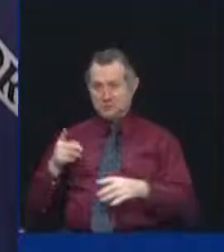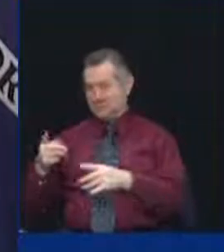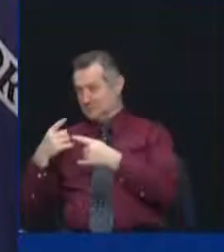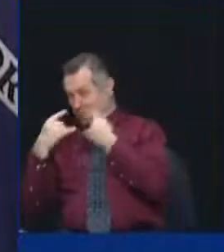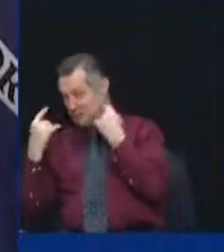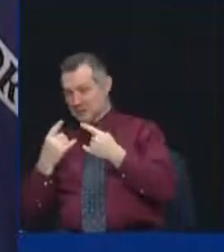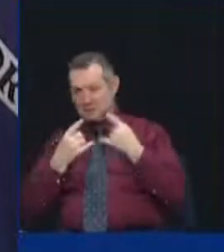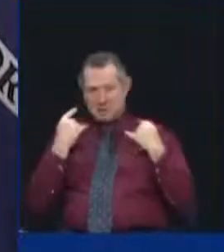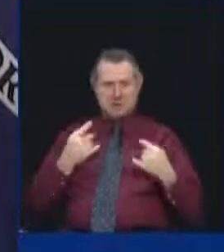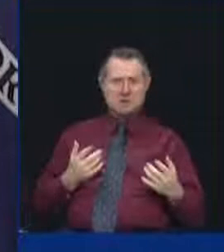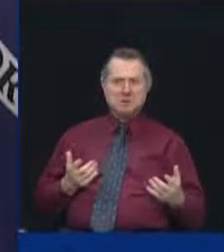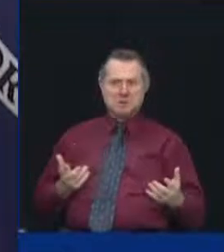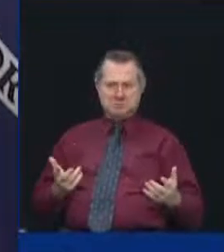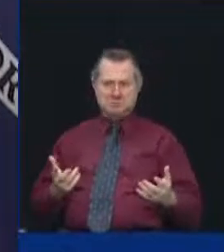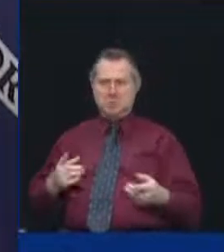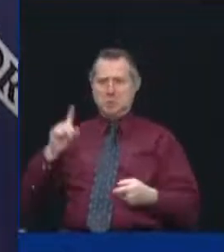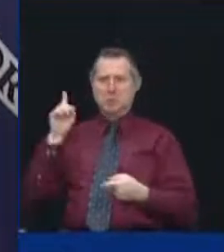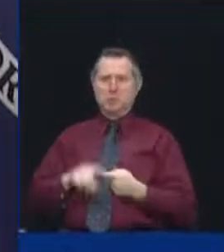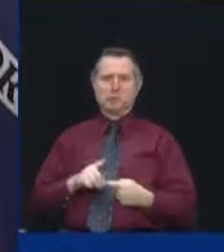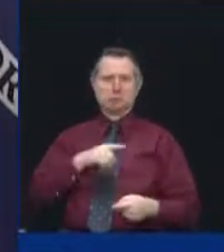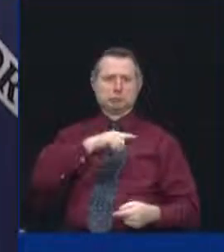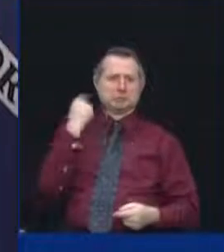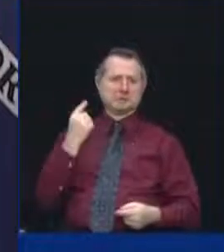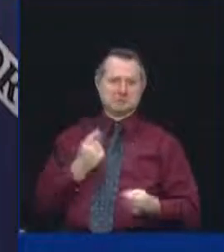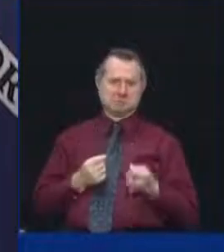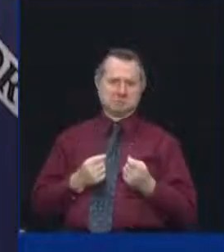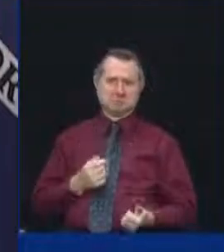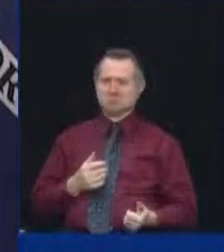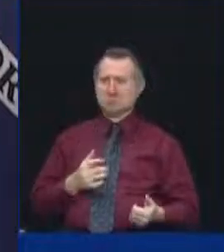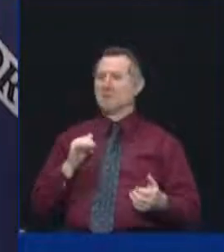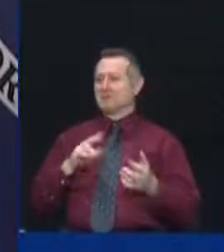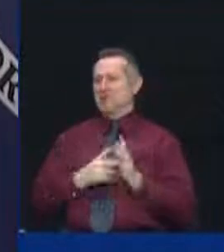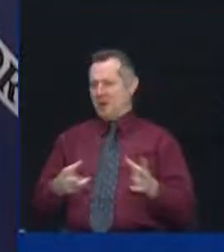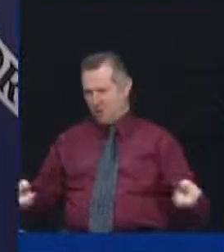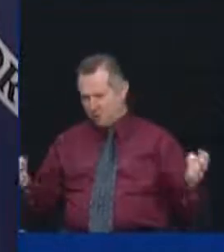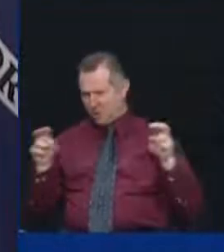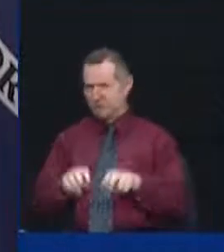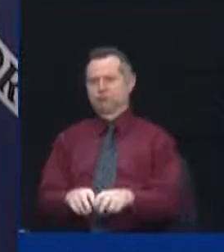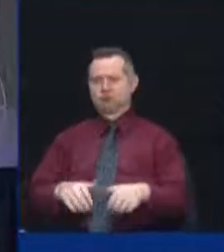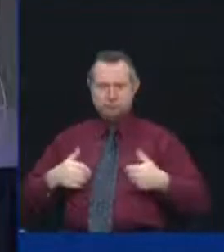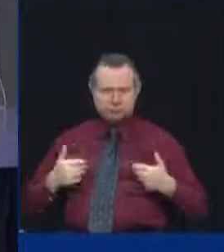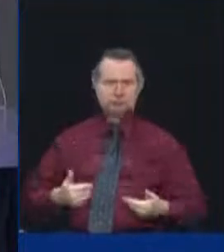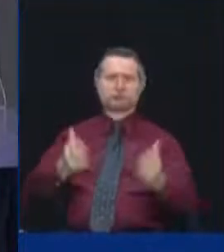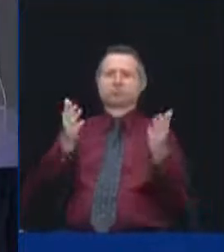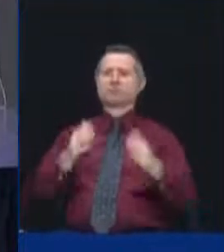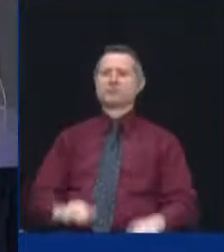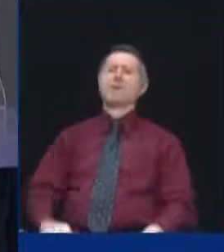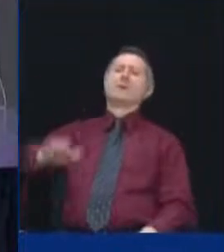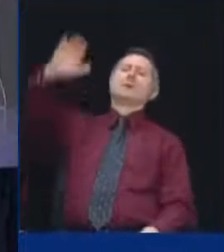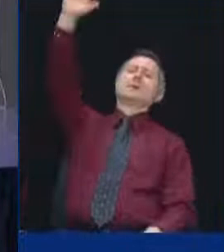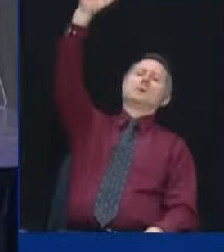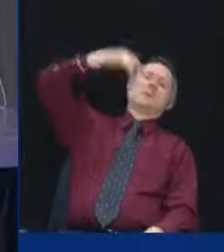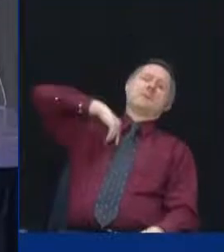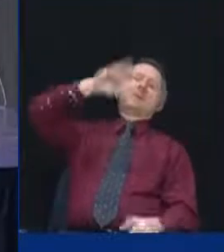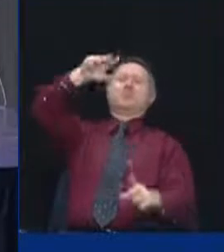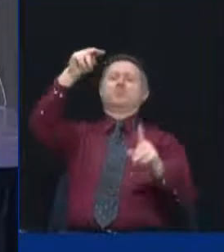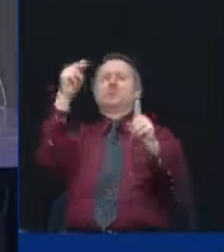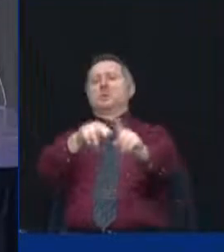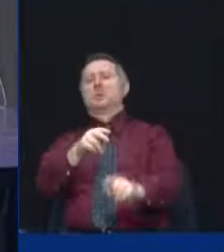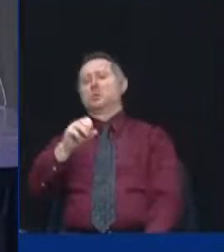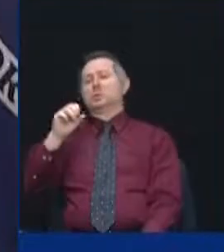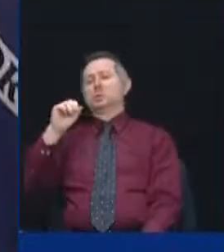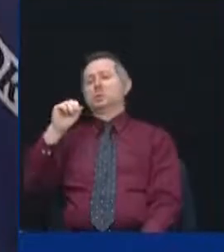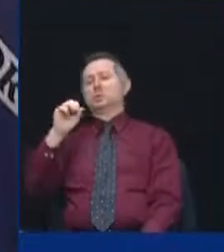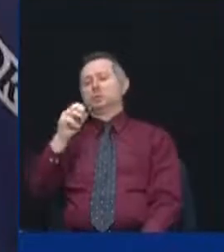risk of infection, therefore we're going to let them sit together. Governor, what do you make of Sheldon Silver getting out of But prison? by the way, it's not